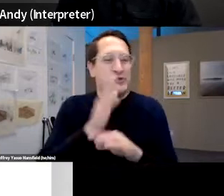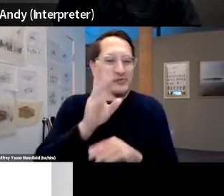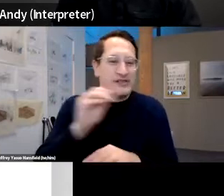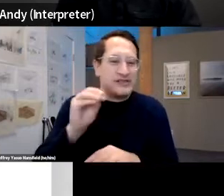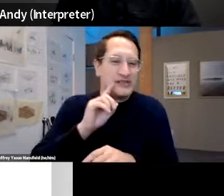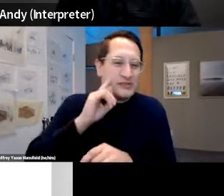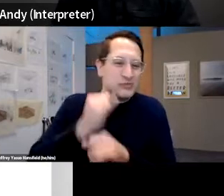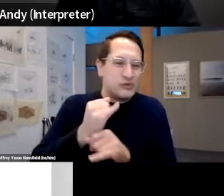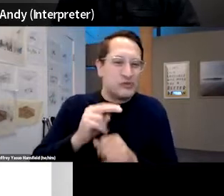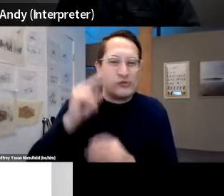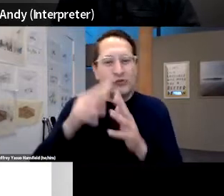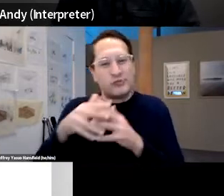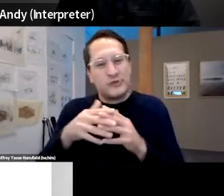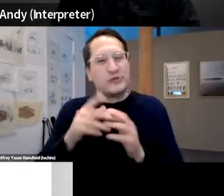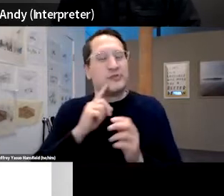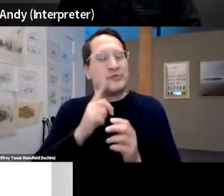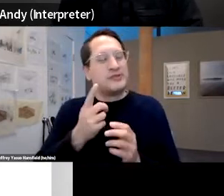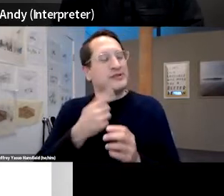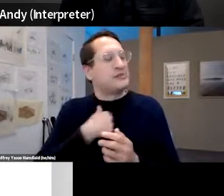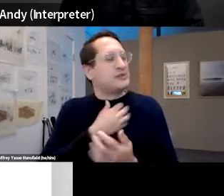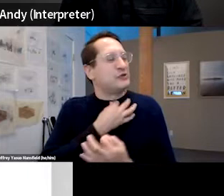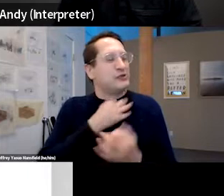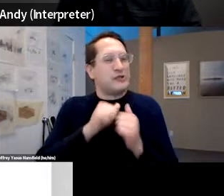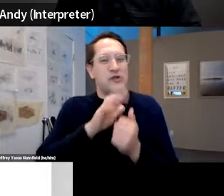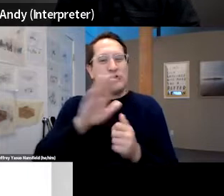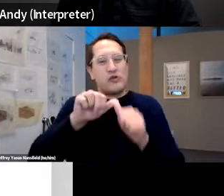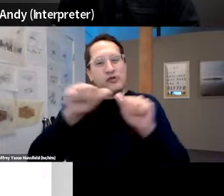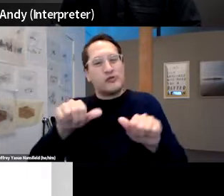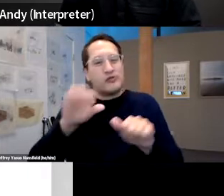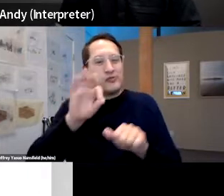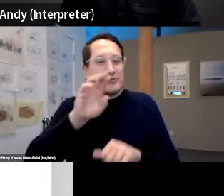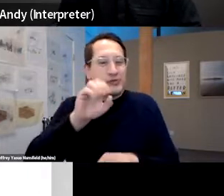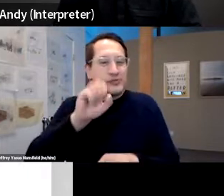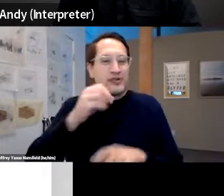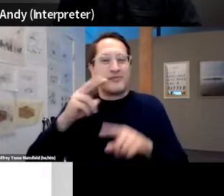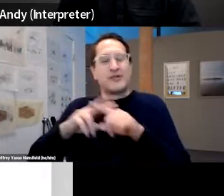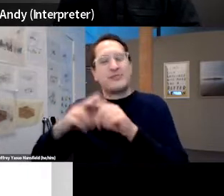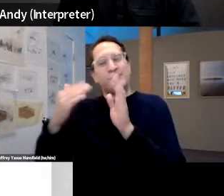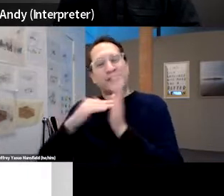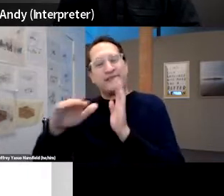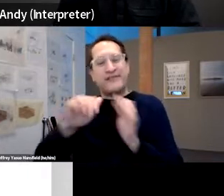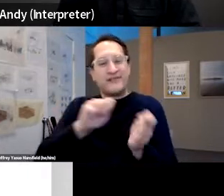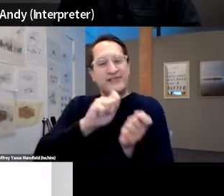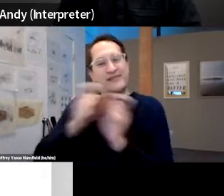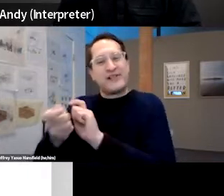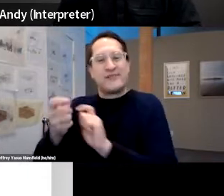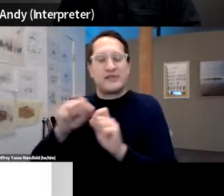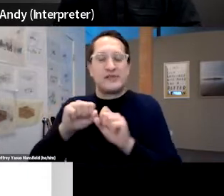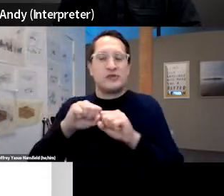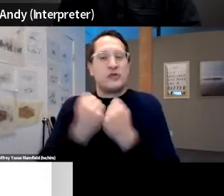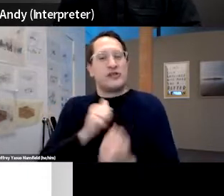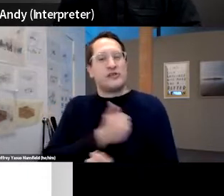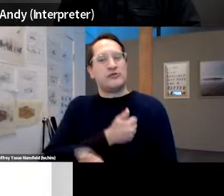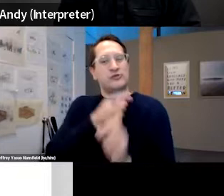opportunity to travel and visit over 60 different schools for the deaf in North America. And I was really curious on how the architectural forms of